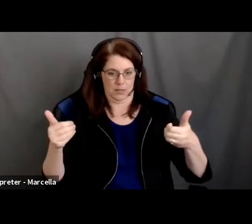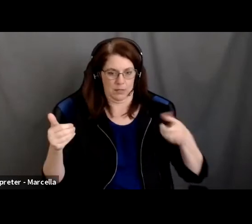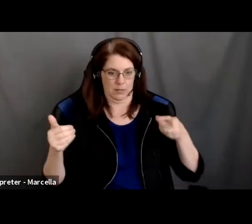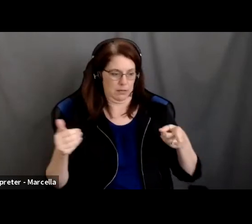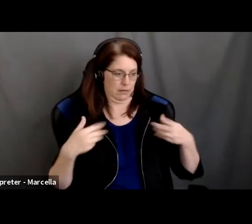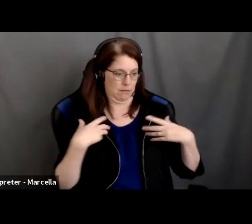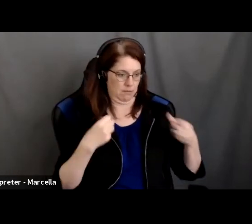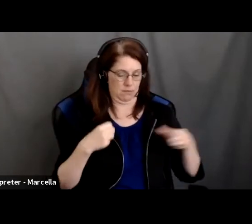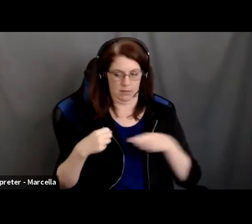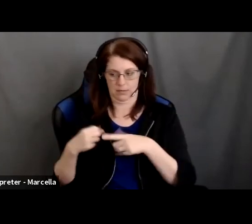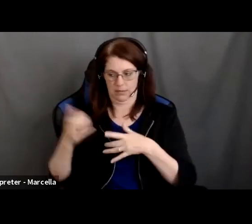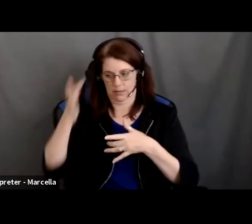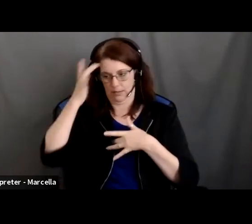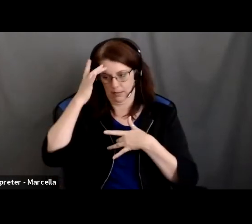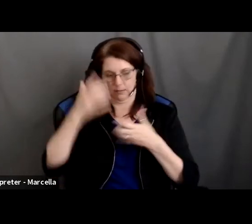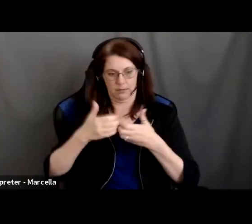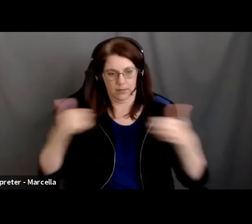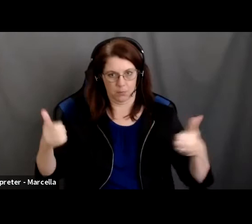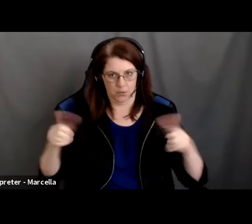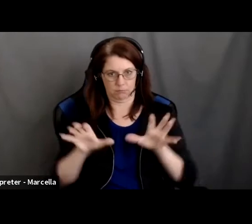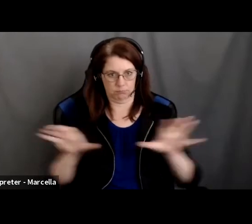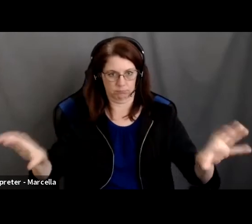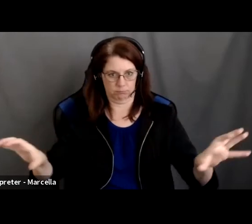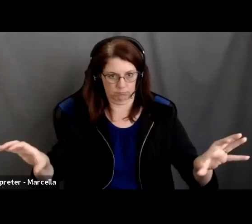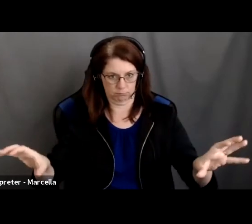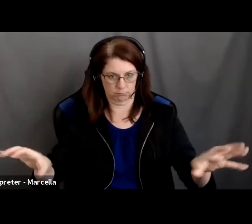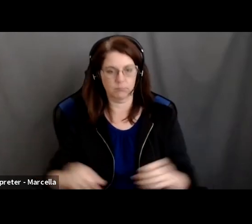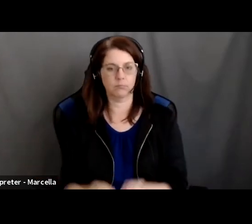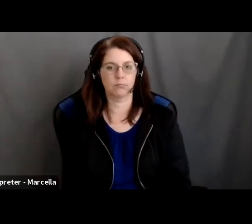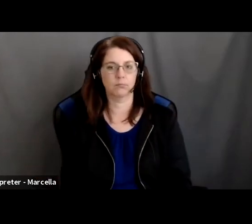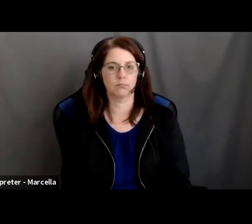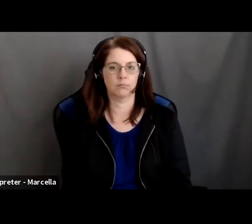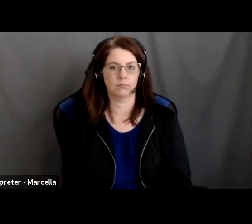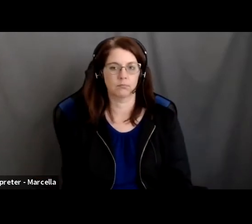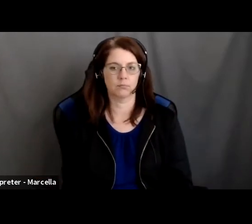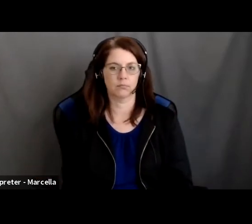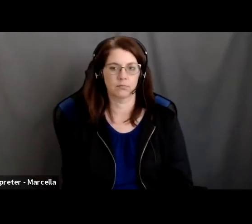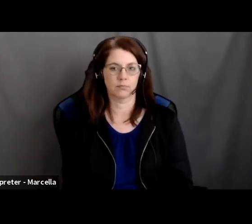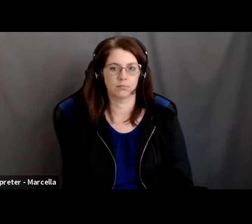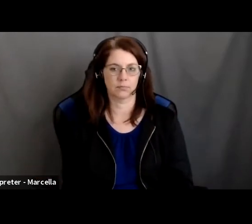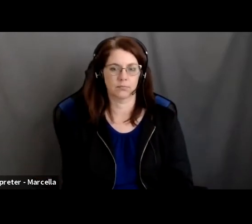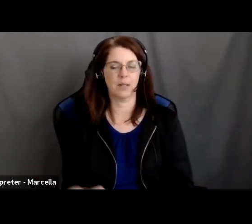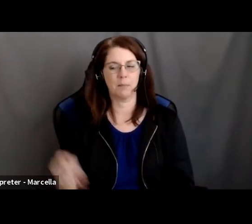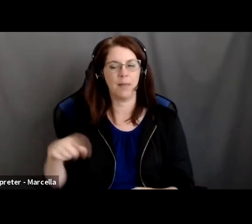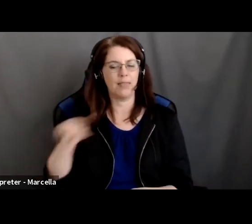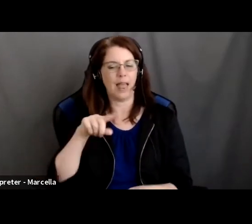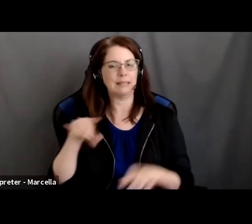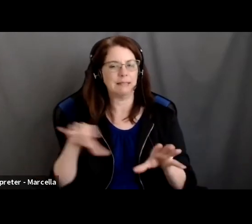other, people that were infected and people that weren't. They just went about it a little bit differently.